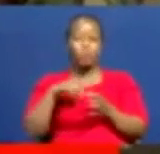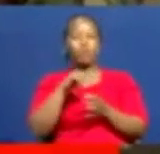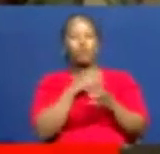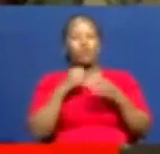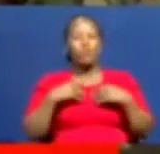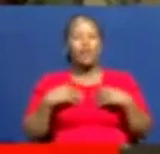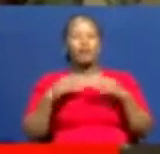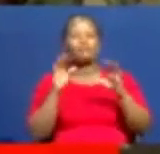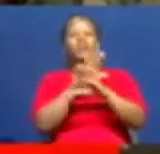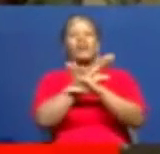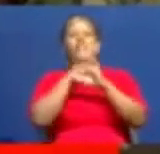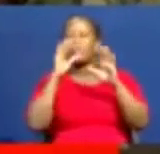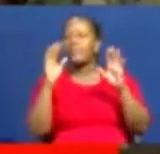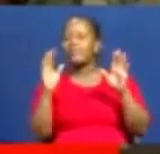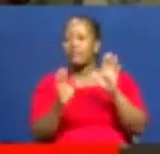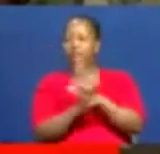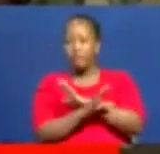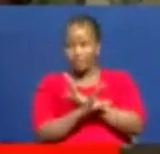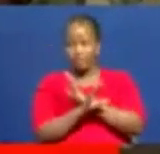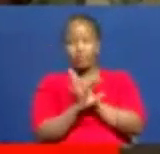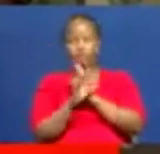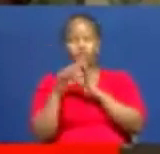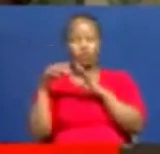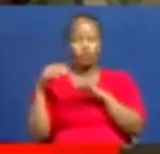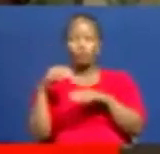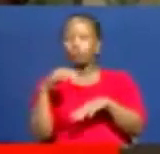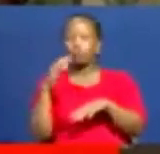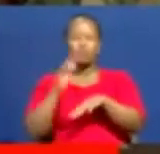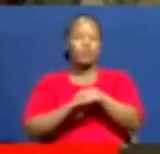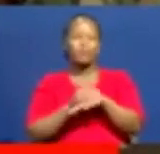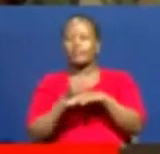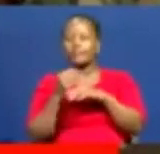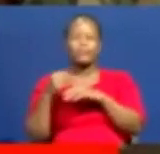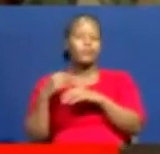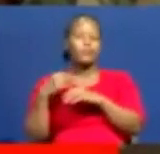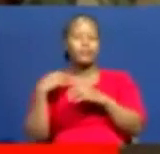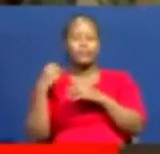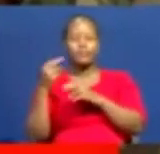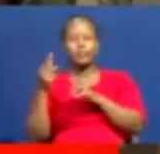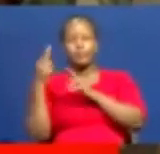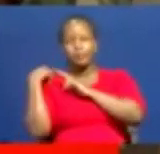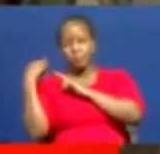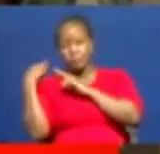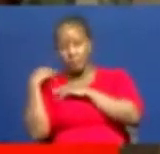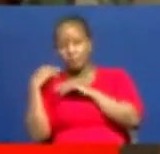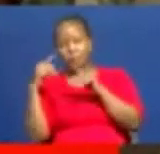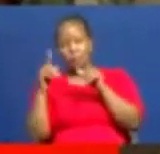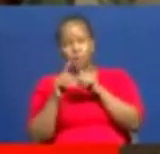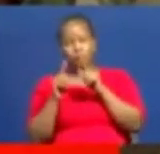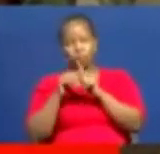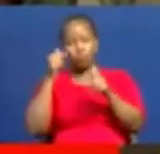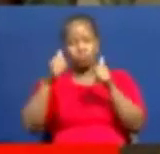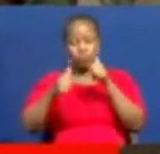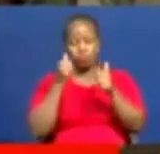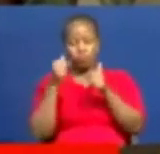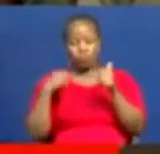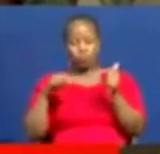to undertake assignments like the one that we envisage in